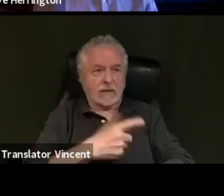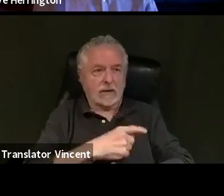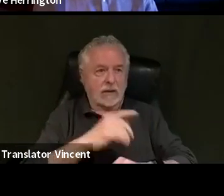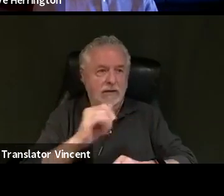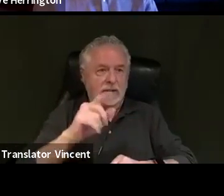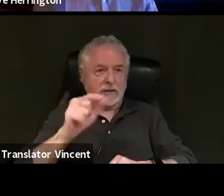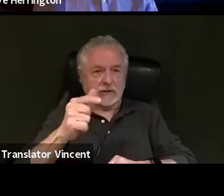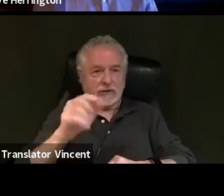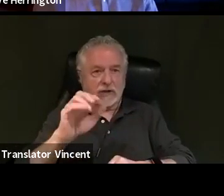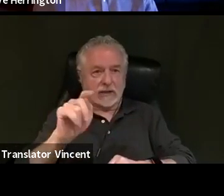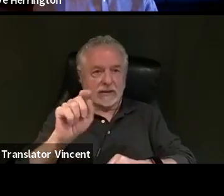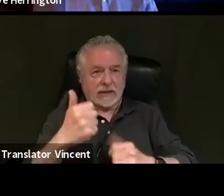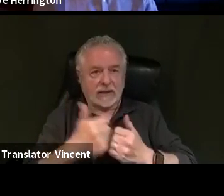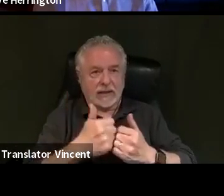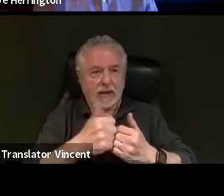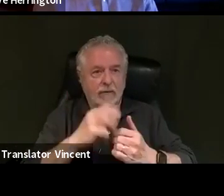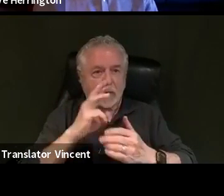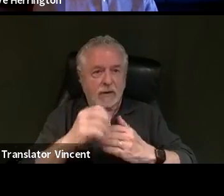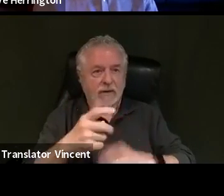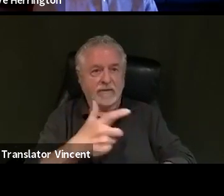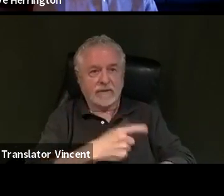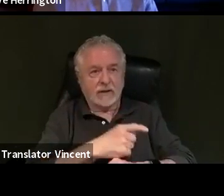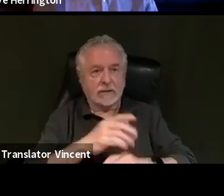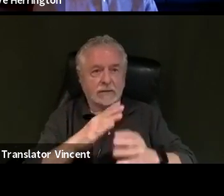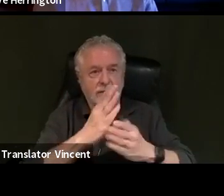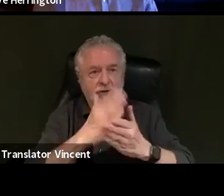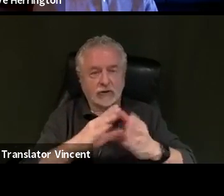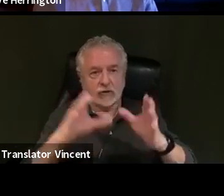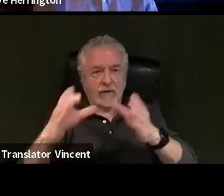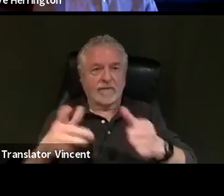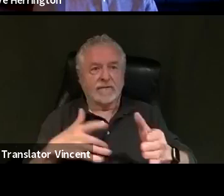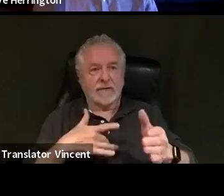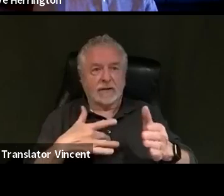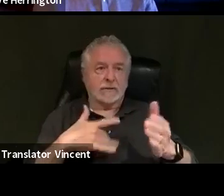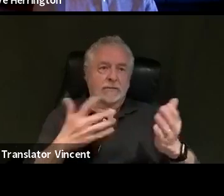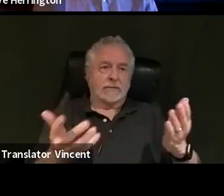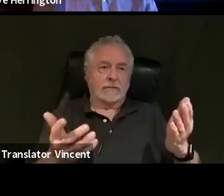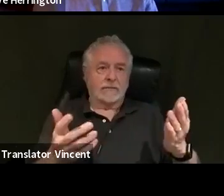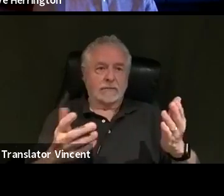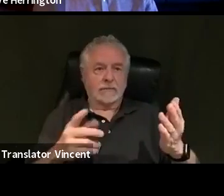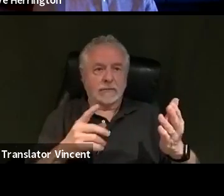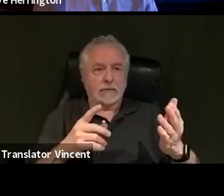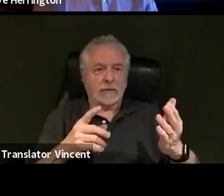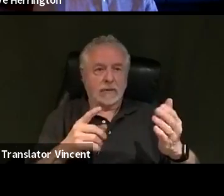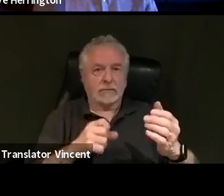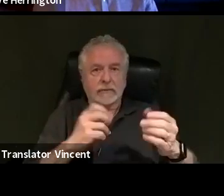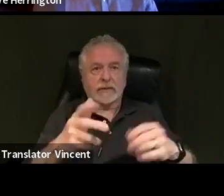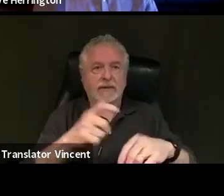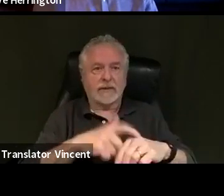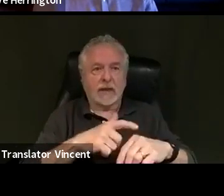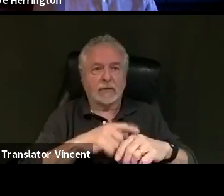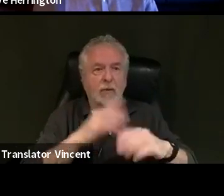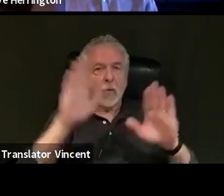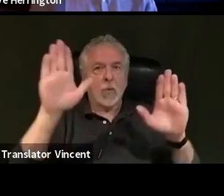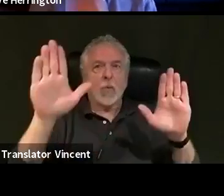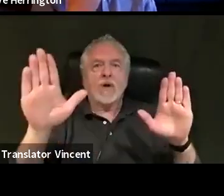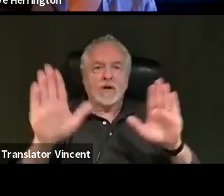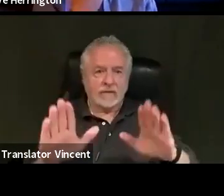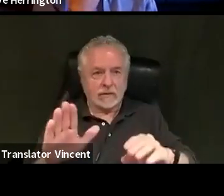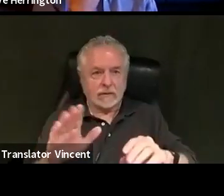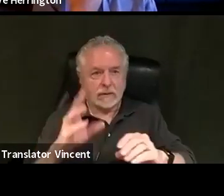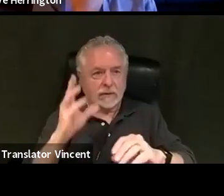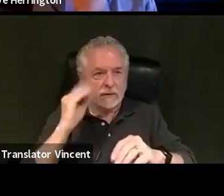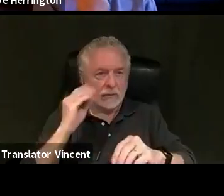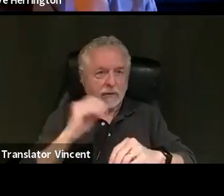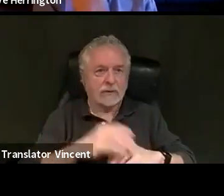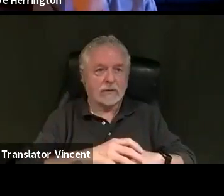at the Giants game this weekend, sat in the vaccination section, and it felt I was thrown back in time. It was a wonderful experience.